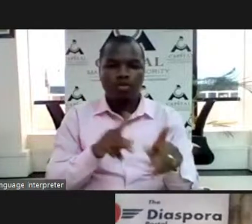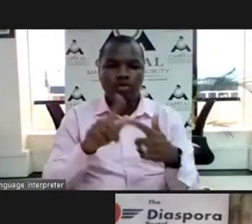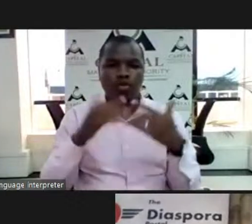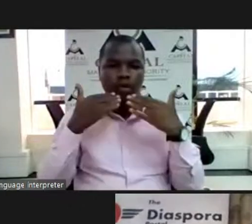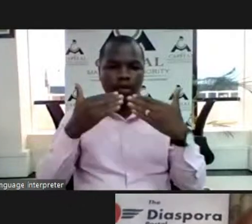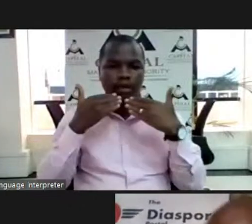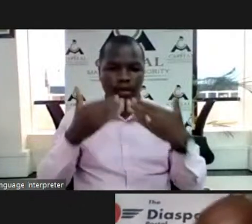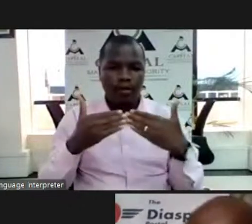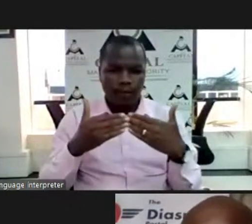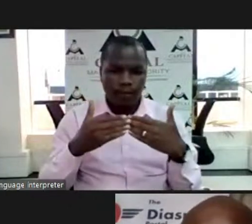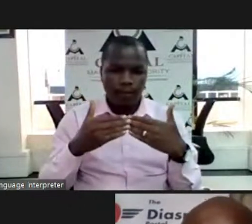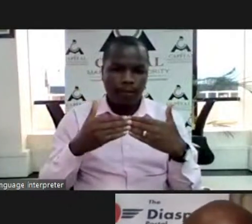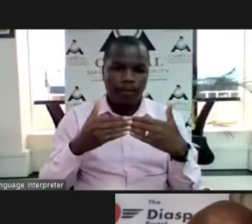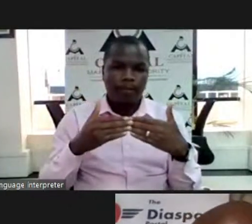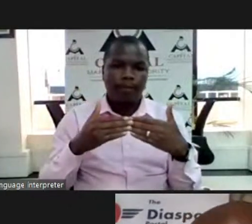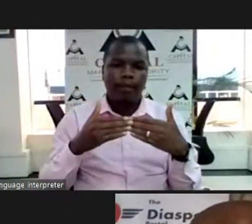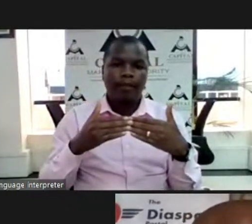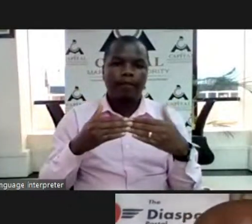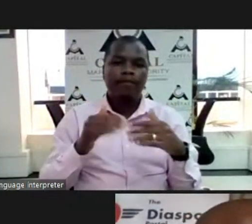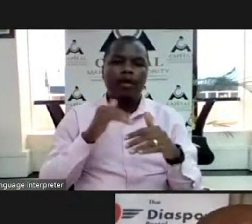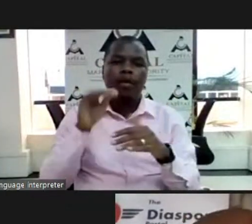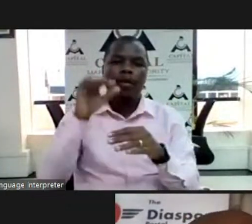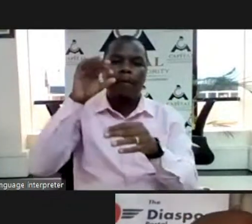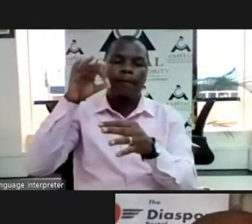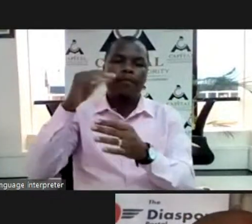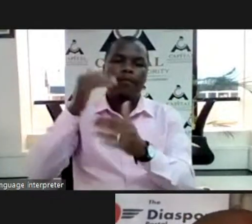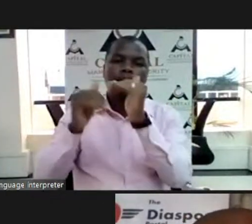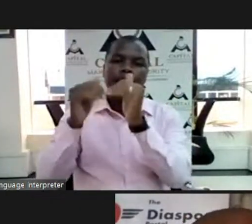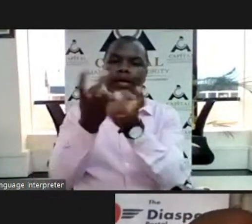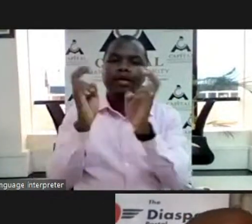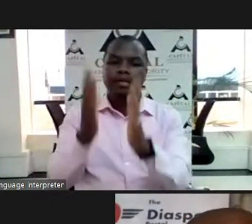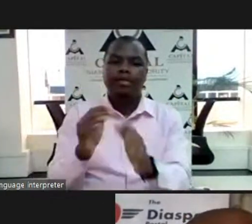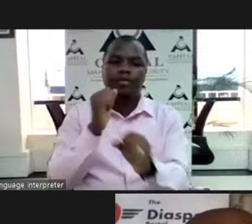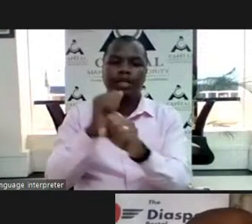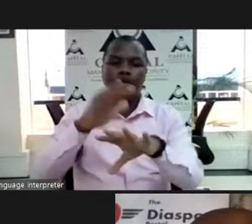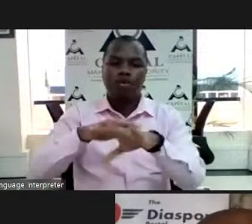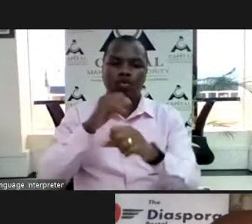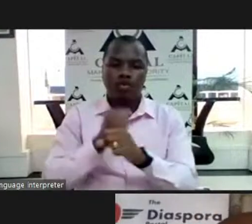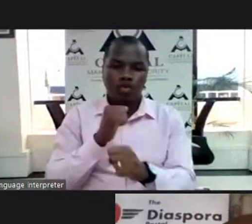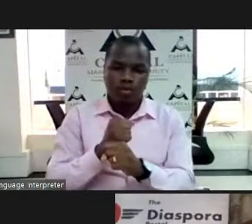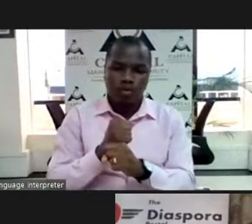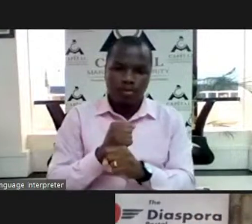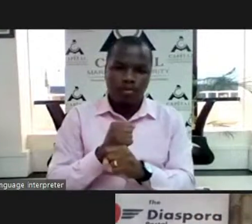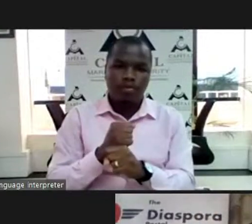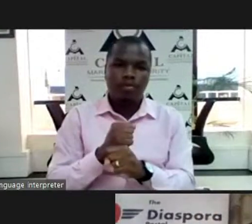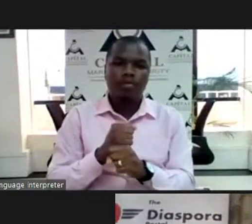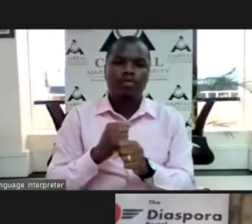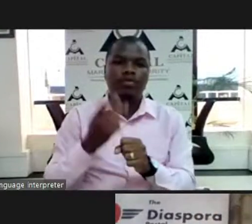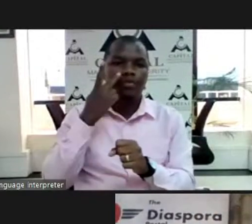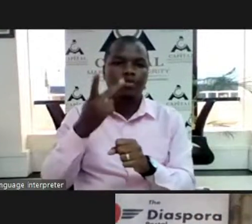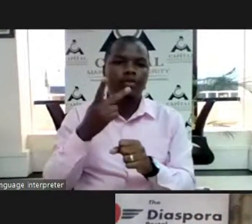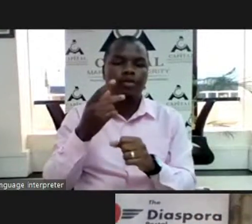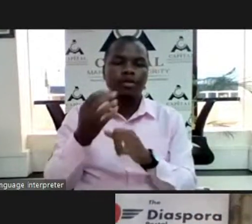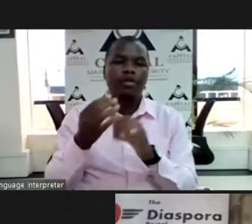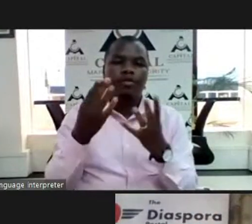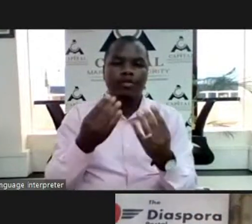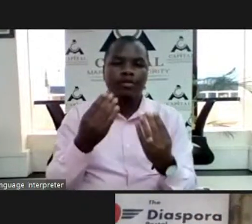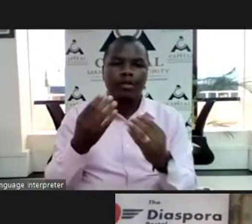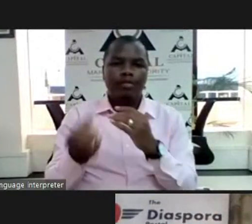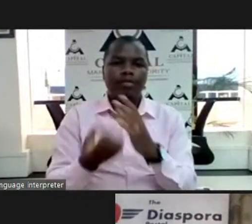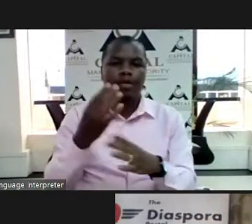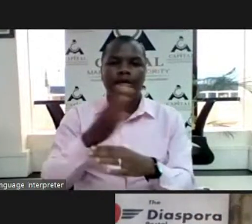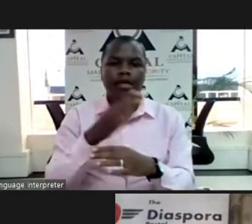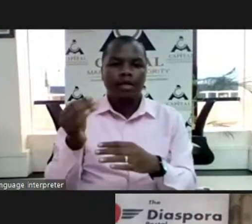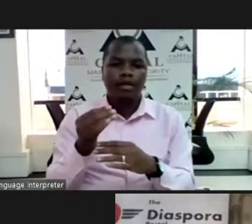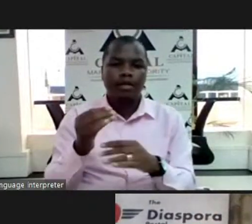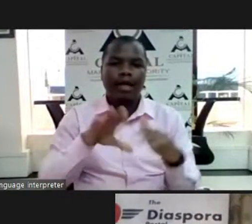to sincerely thank our panelists. They have done a good job. They have simplified the products and the